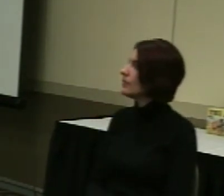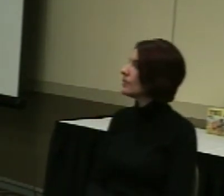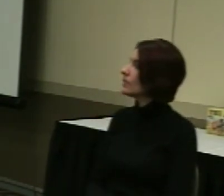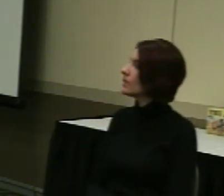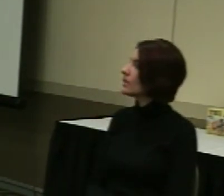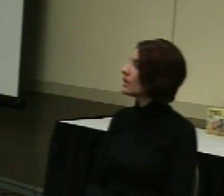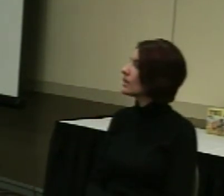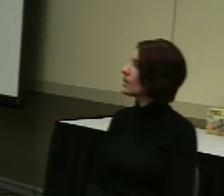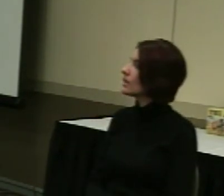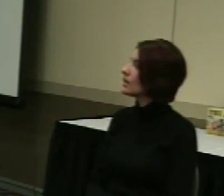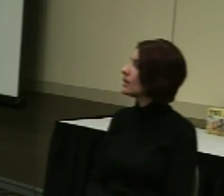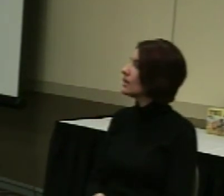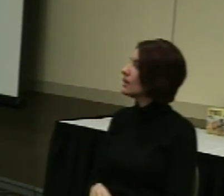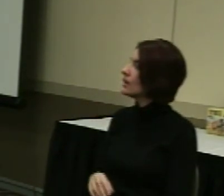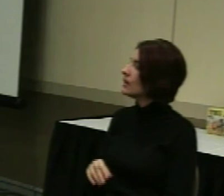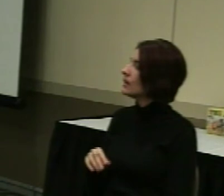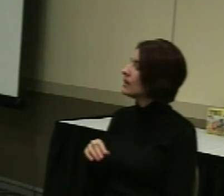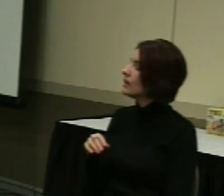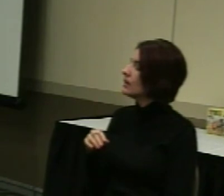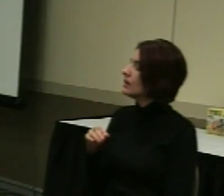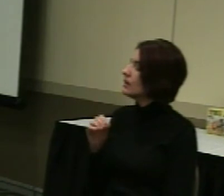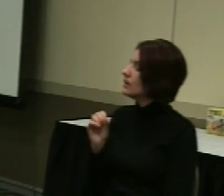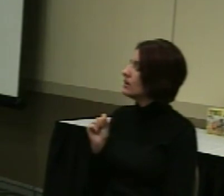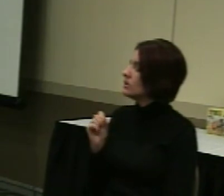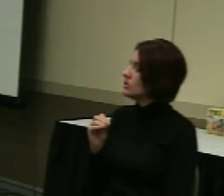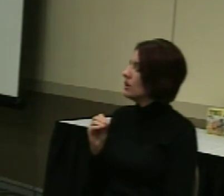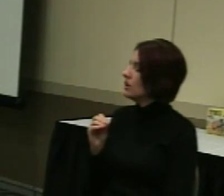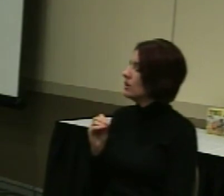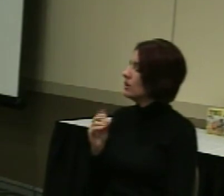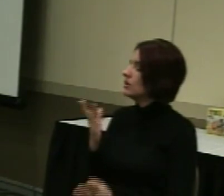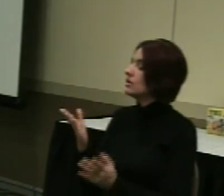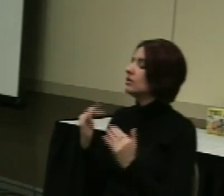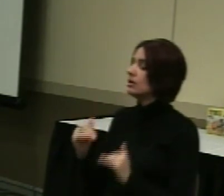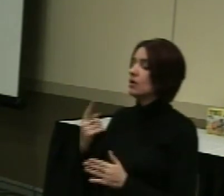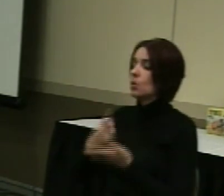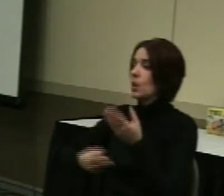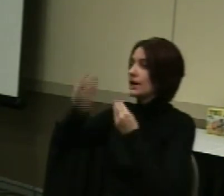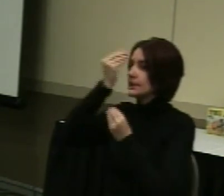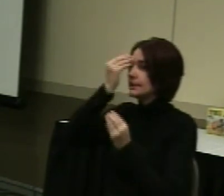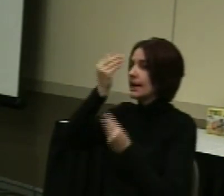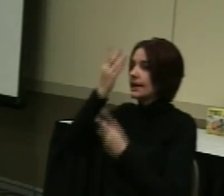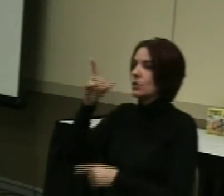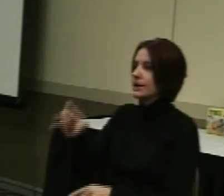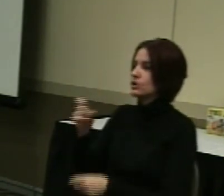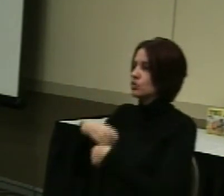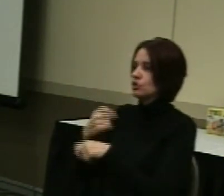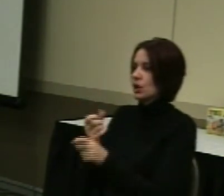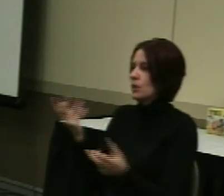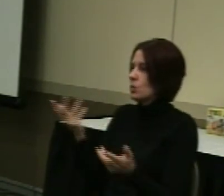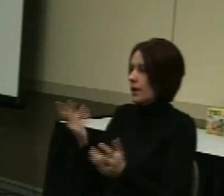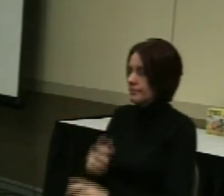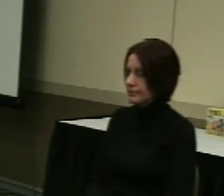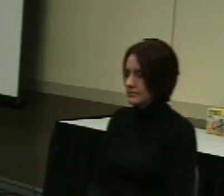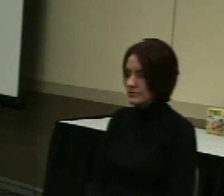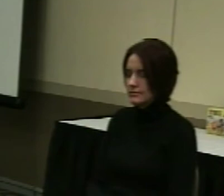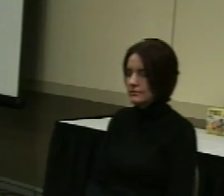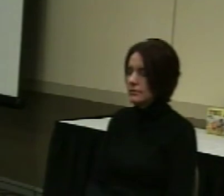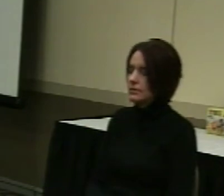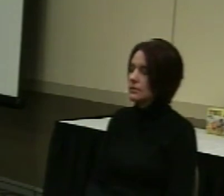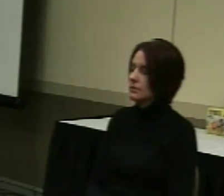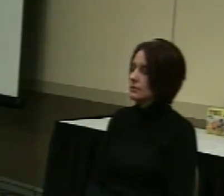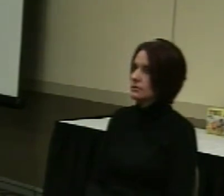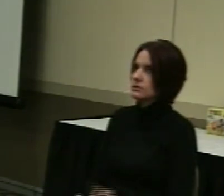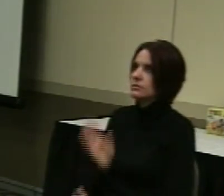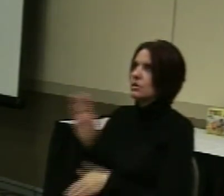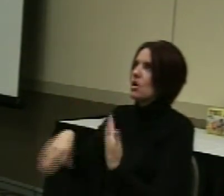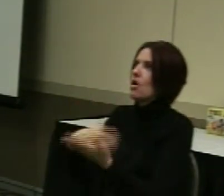So, what data do we need to generate? We need to be generating all kinds of data.